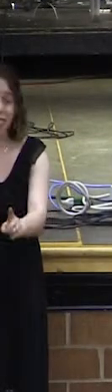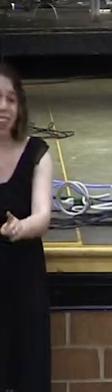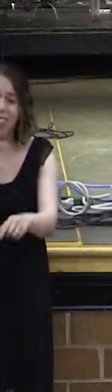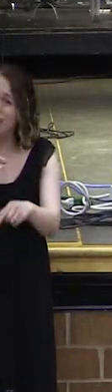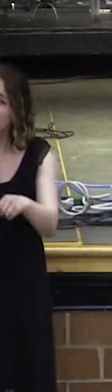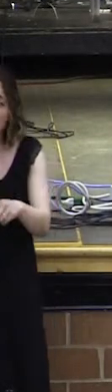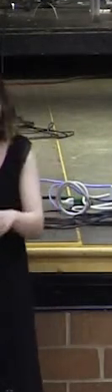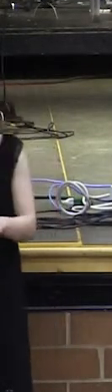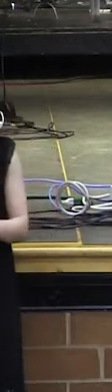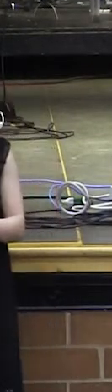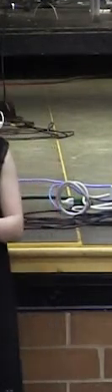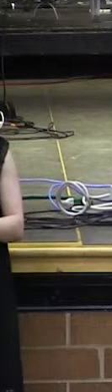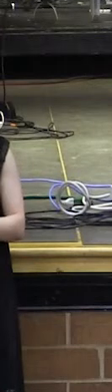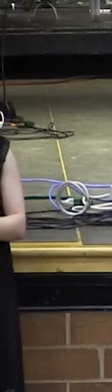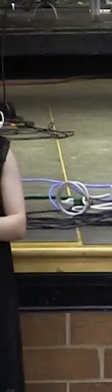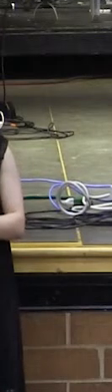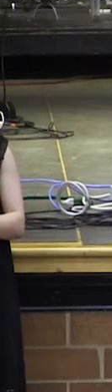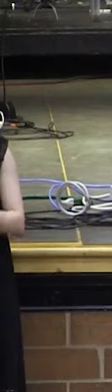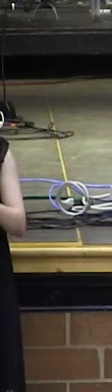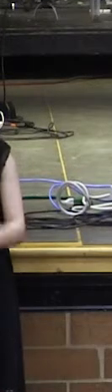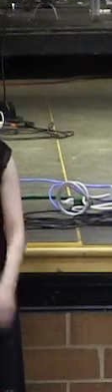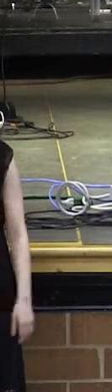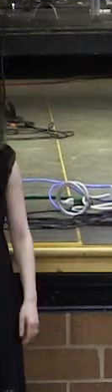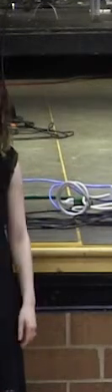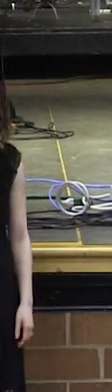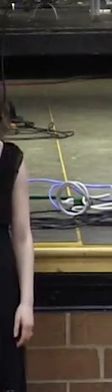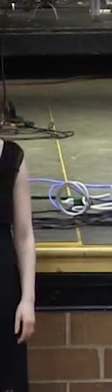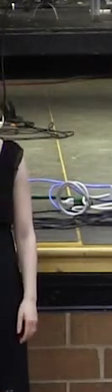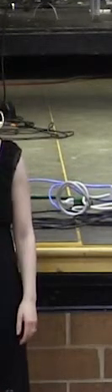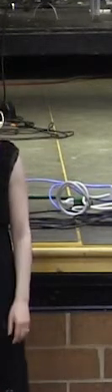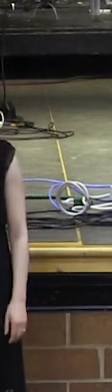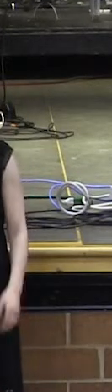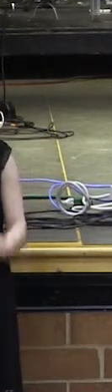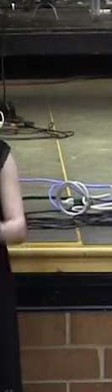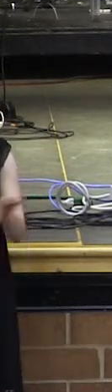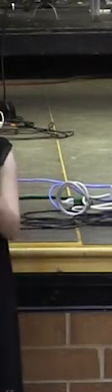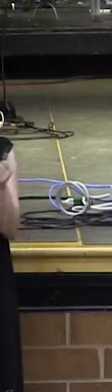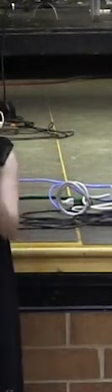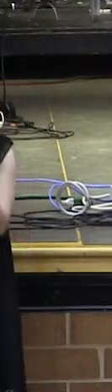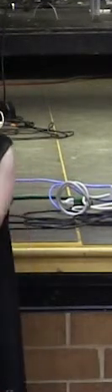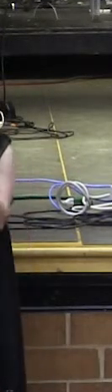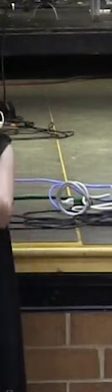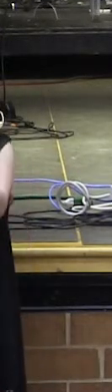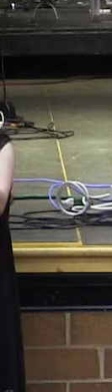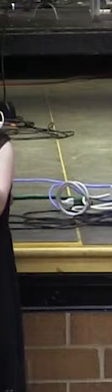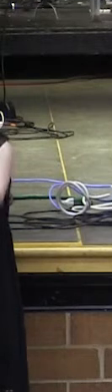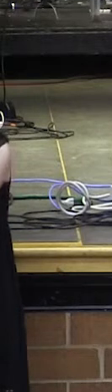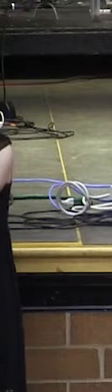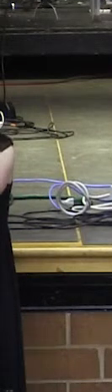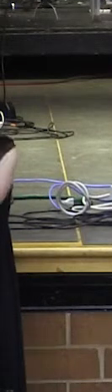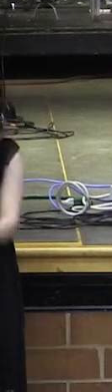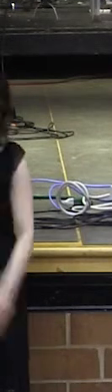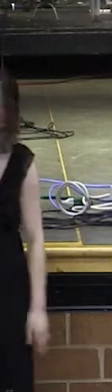her have influence and especially bringing sexual sins and idolatry into the house of God this week I've just been